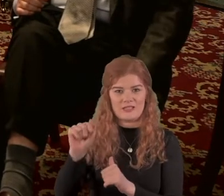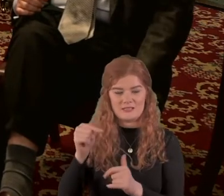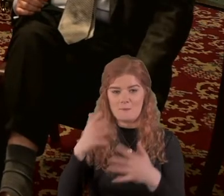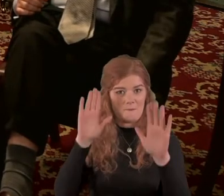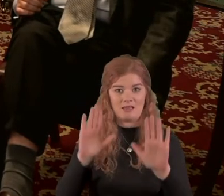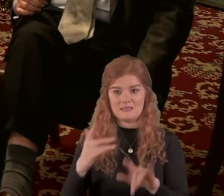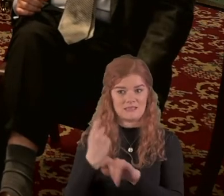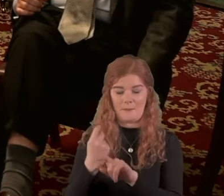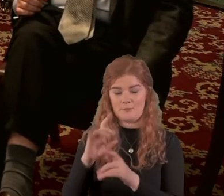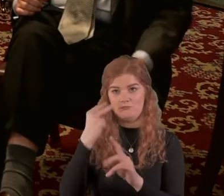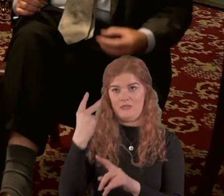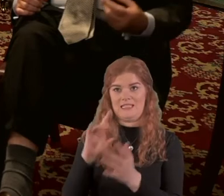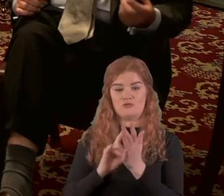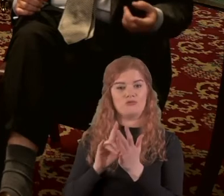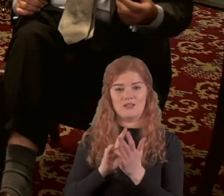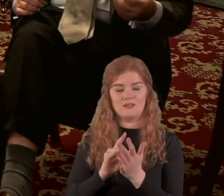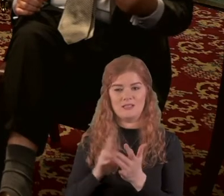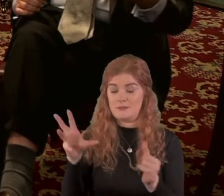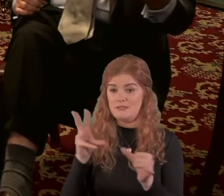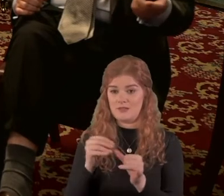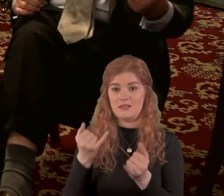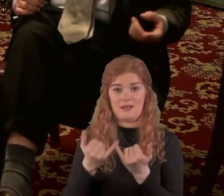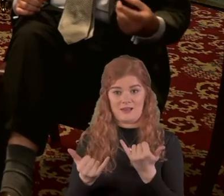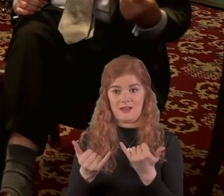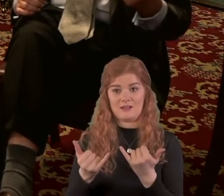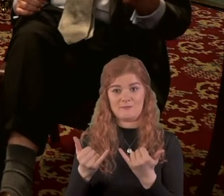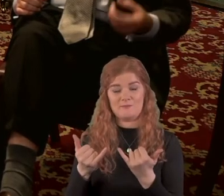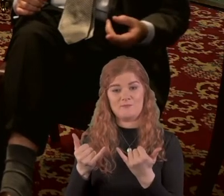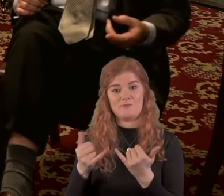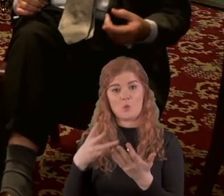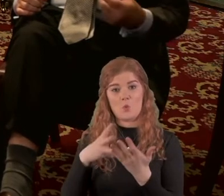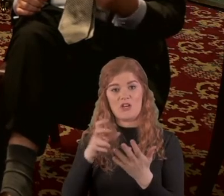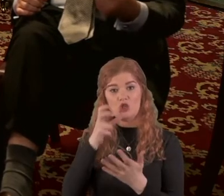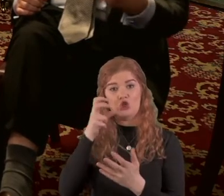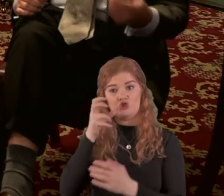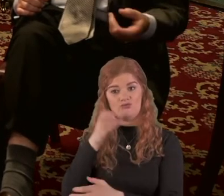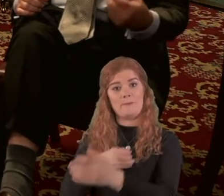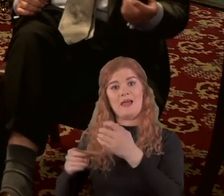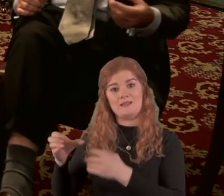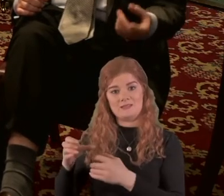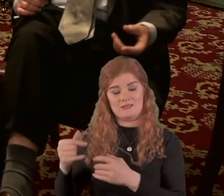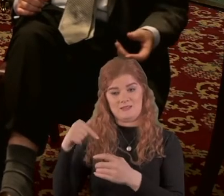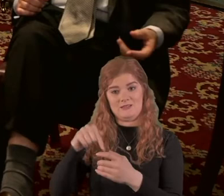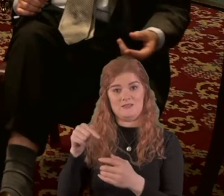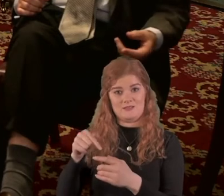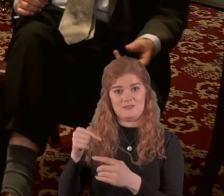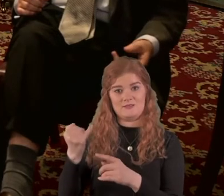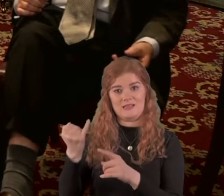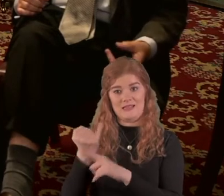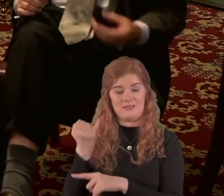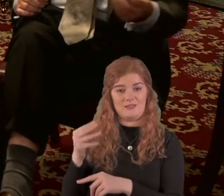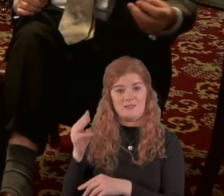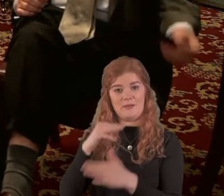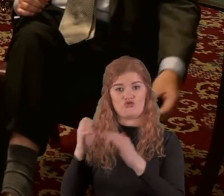extraordinary times, particularly as the successor of Churchill in the Department or the Ministry of